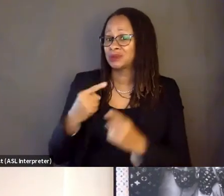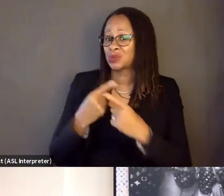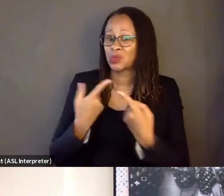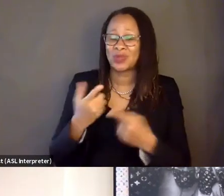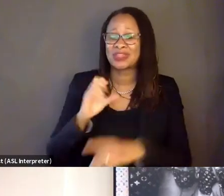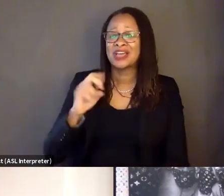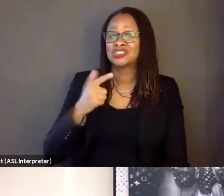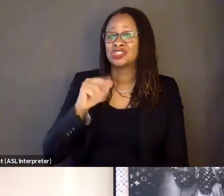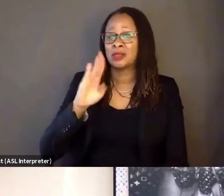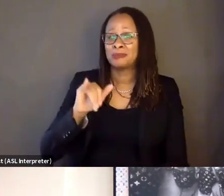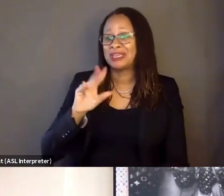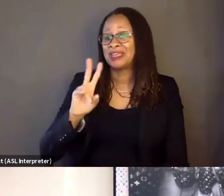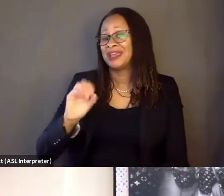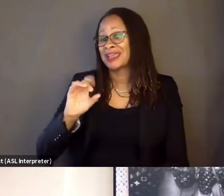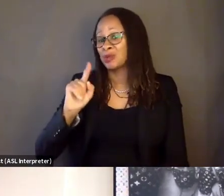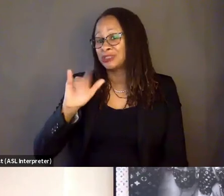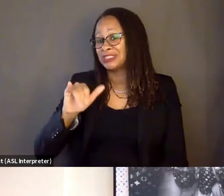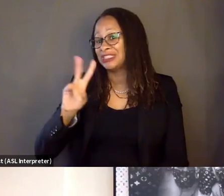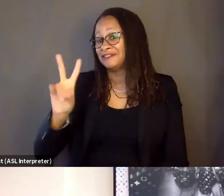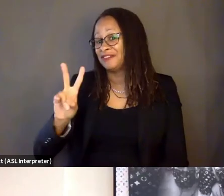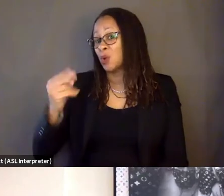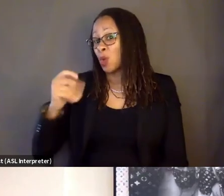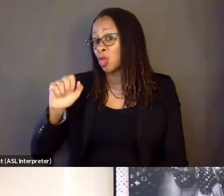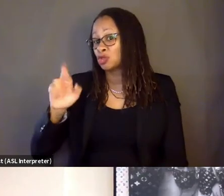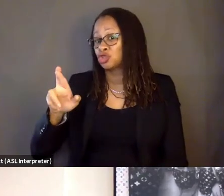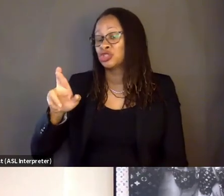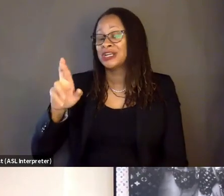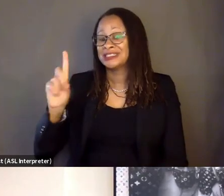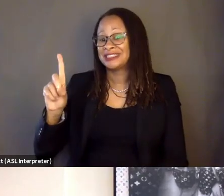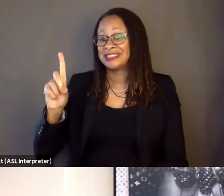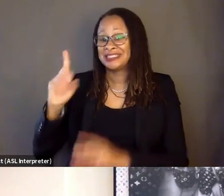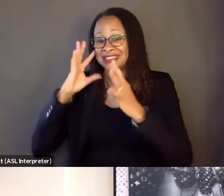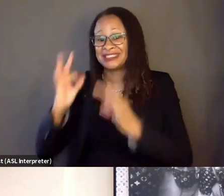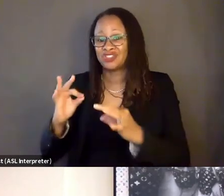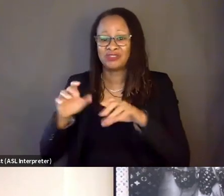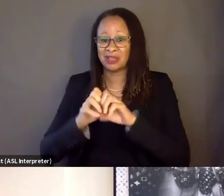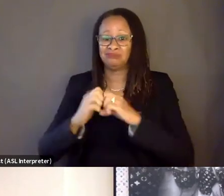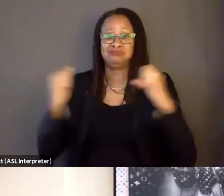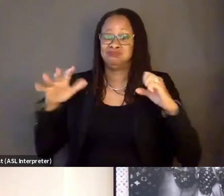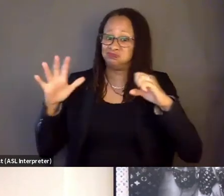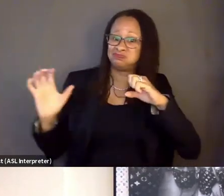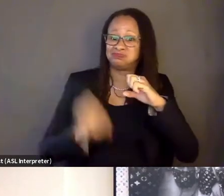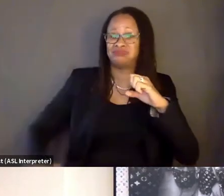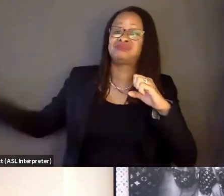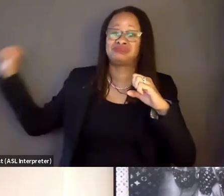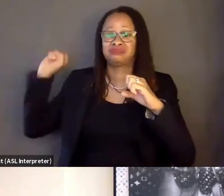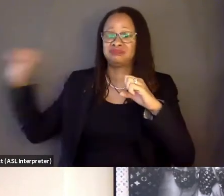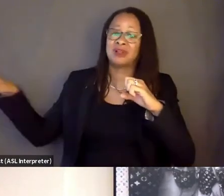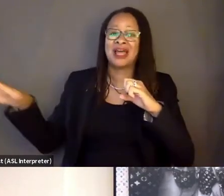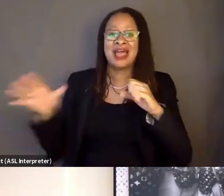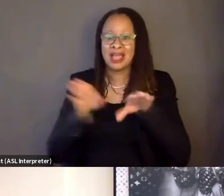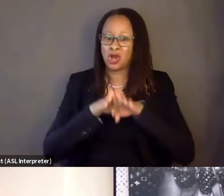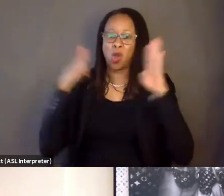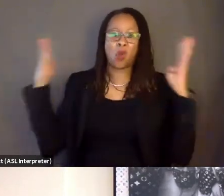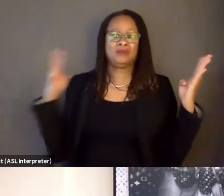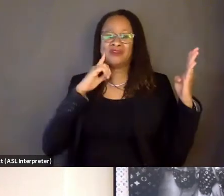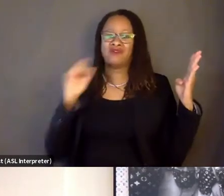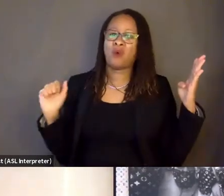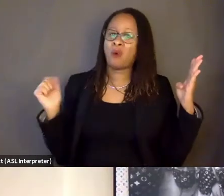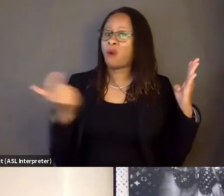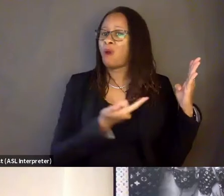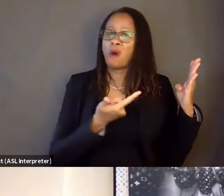Shelby County v. Holder decision that guts the preclearance and opens up a floodgate for all